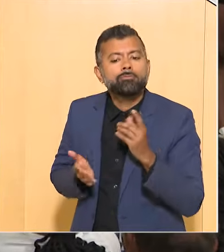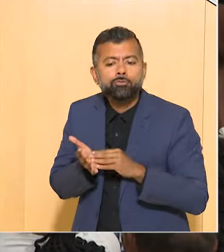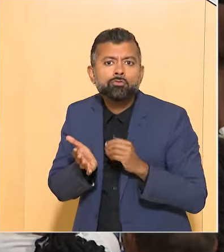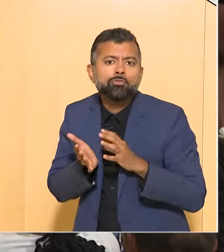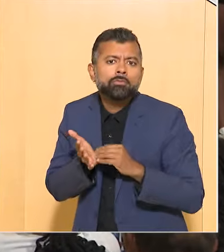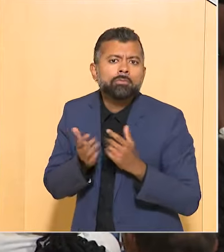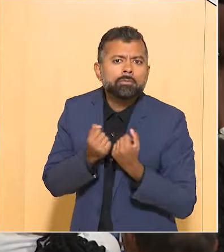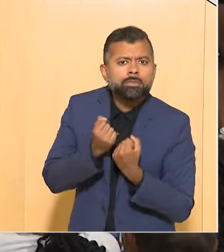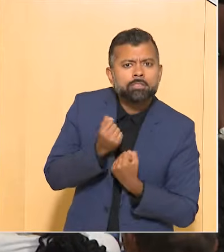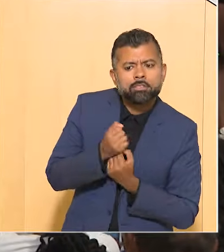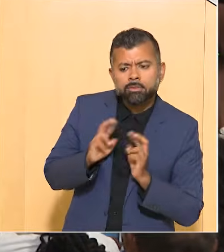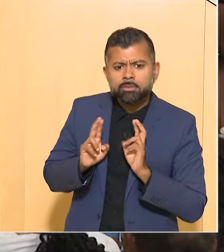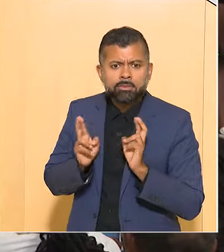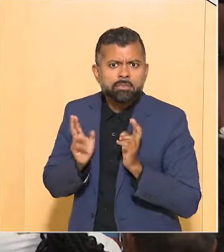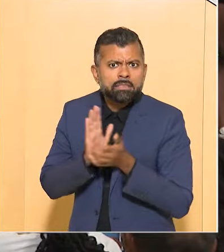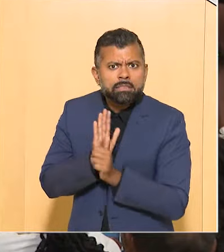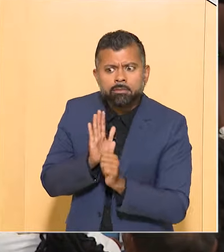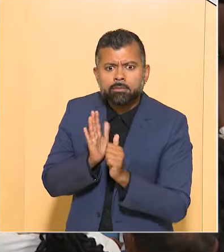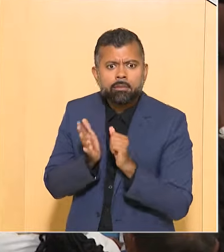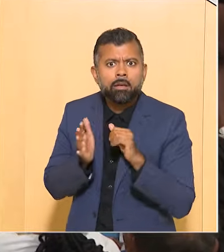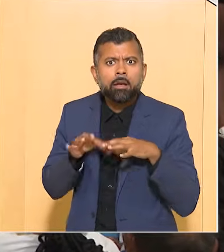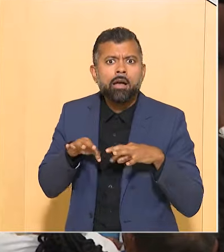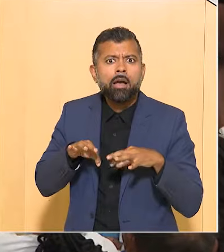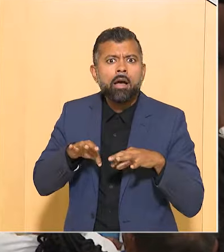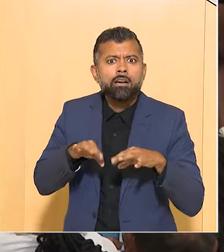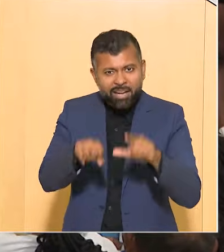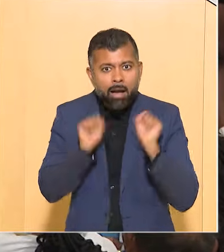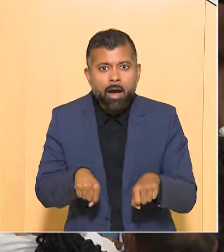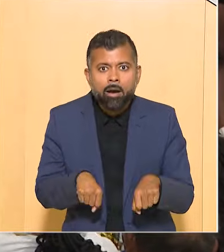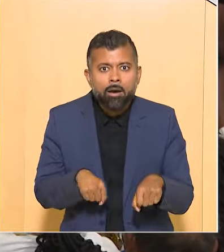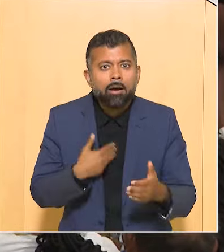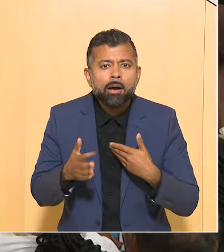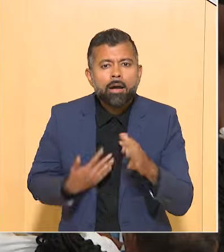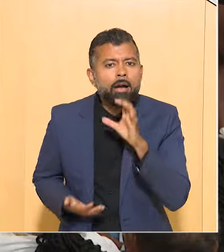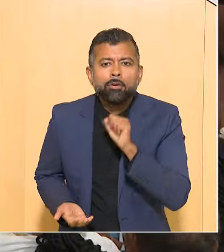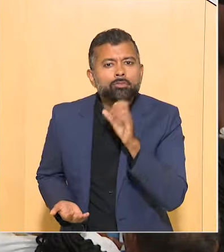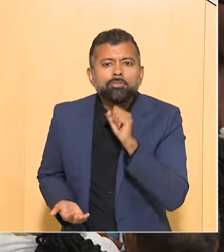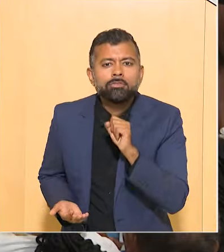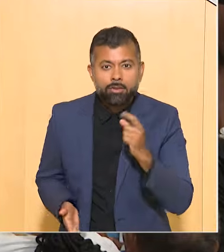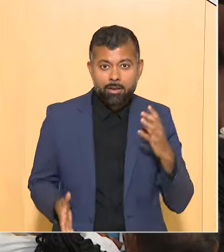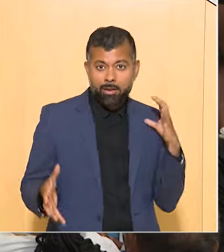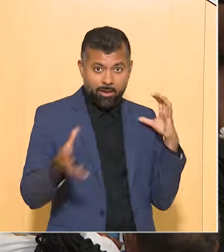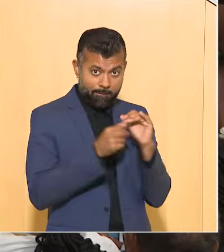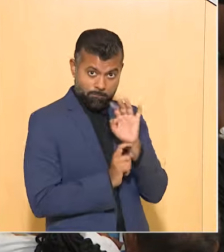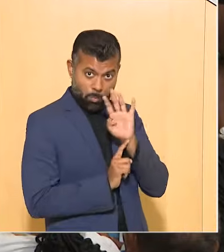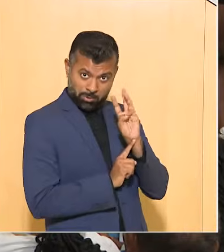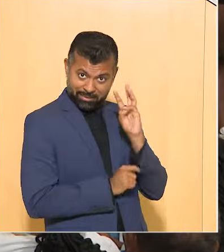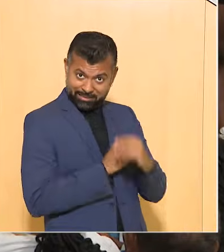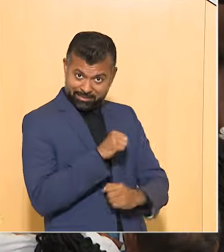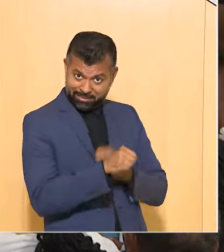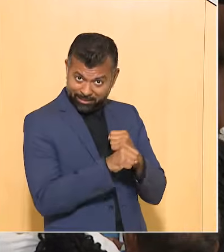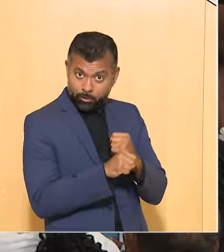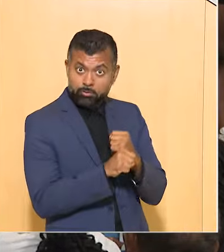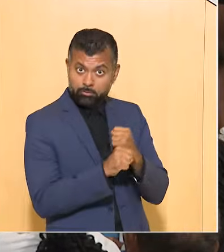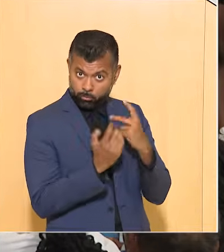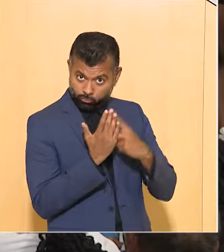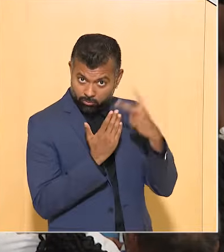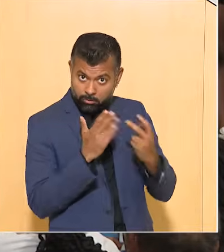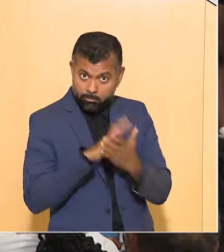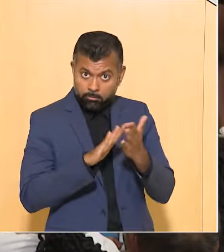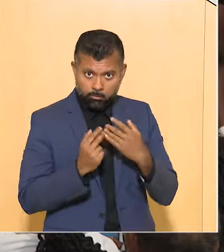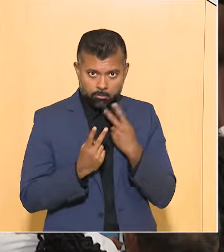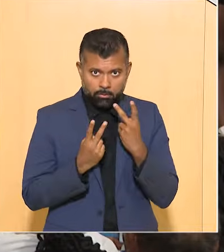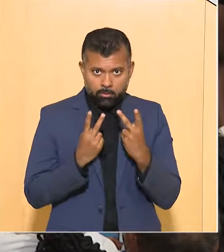skills. What I know is for 46 years, the Marion Berry Summer Employment Program has not only produced future